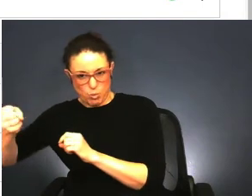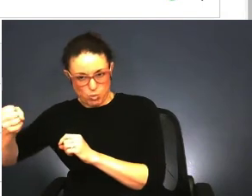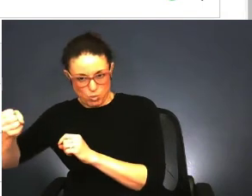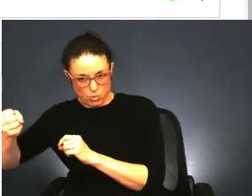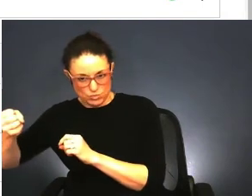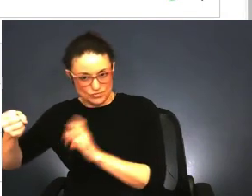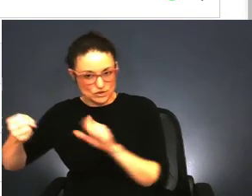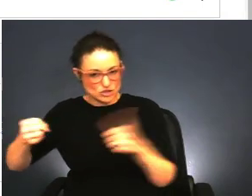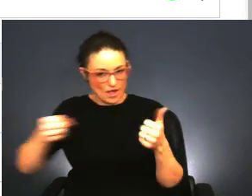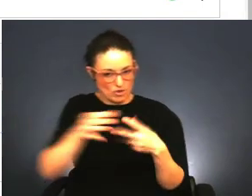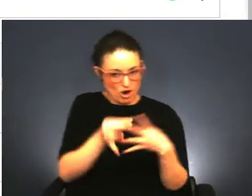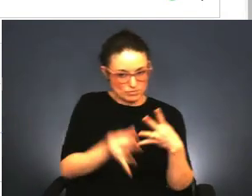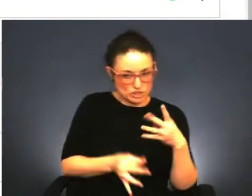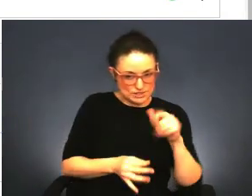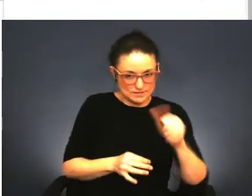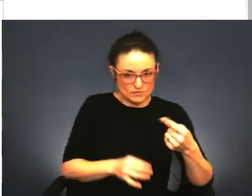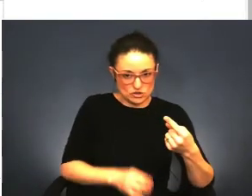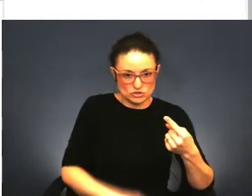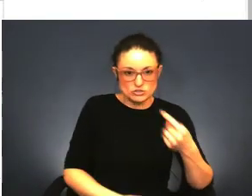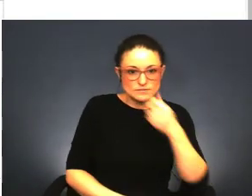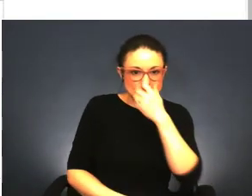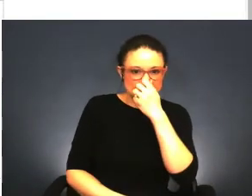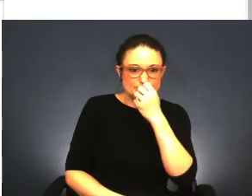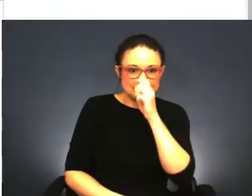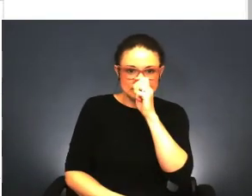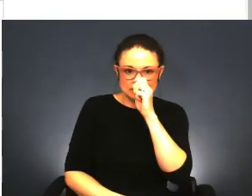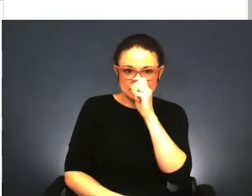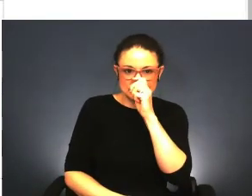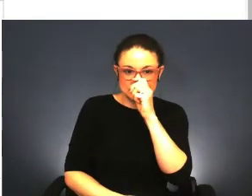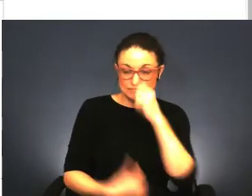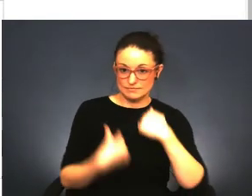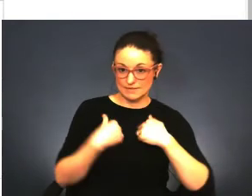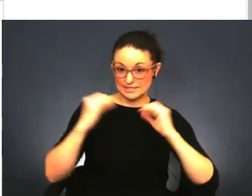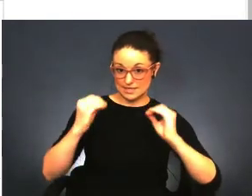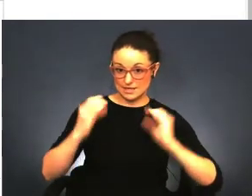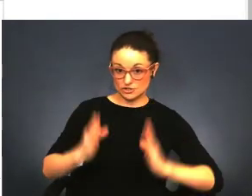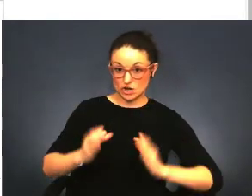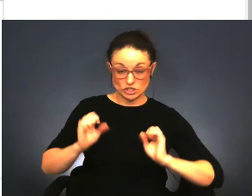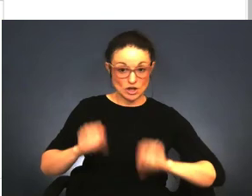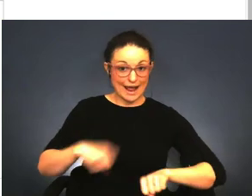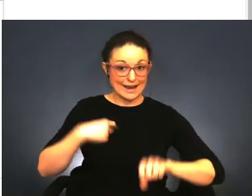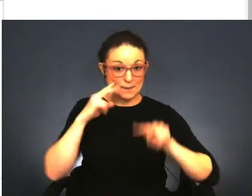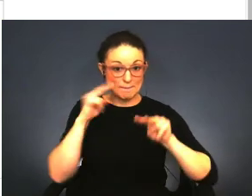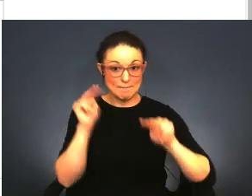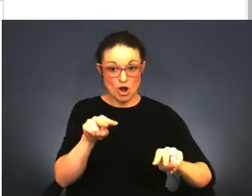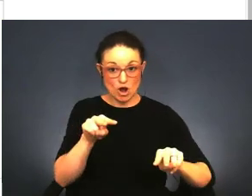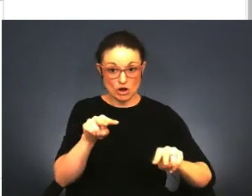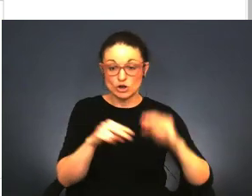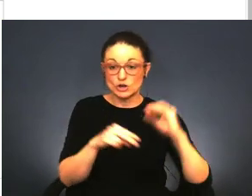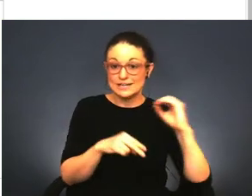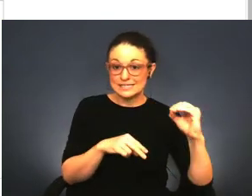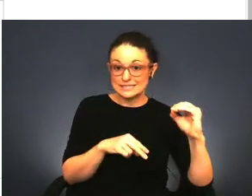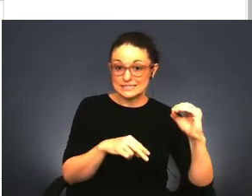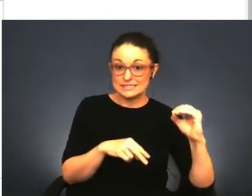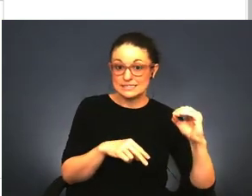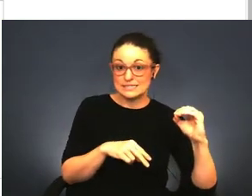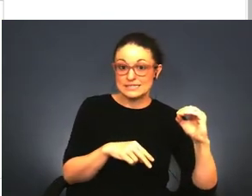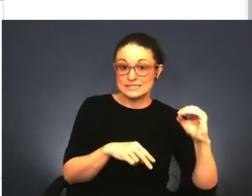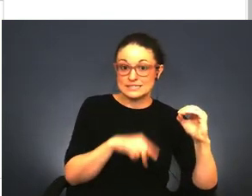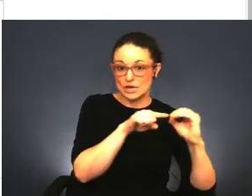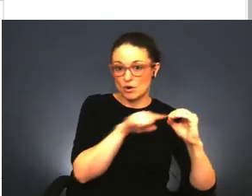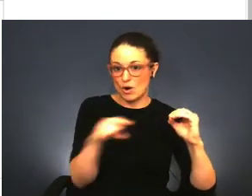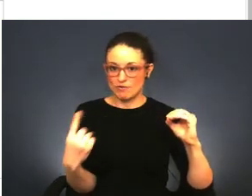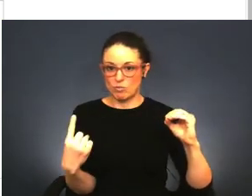into assignment A1. And as the instructor, you can monitor. 0 out of 1 submissions is